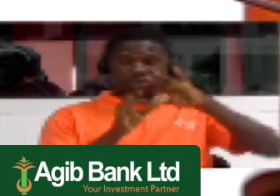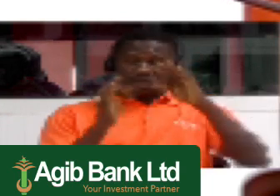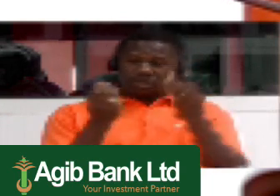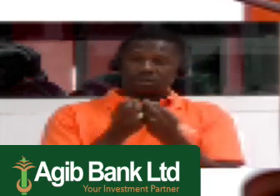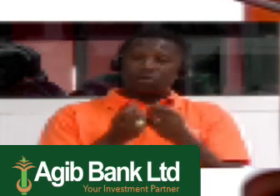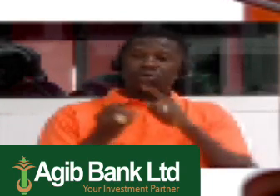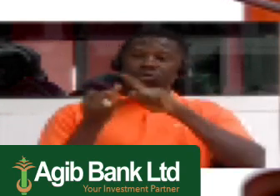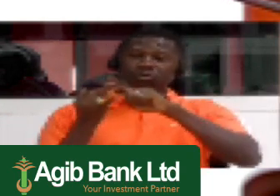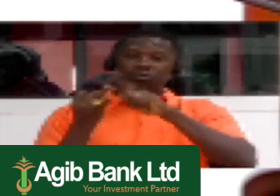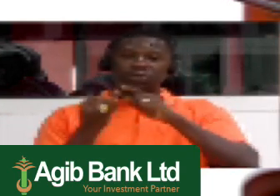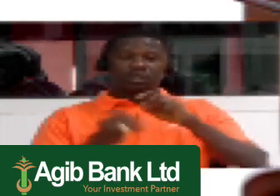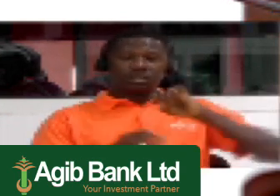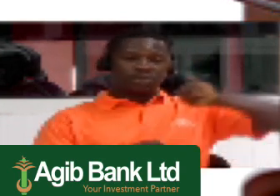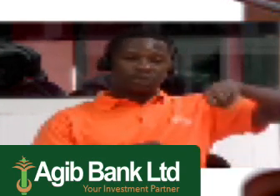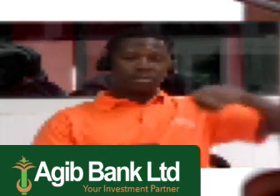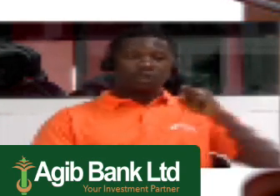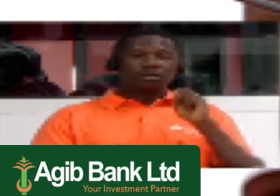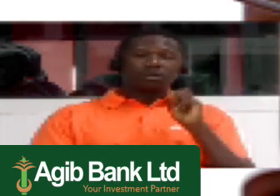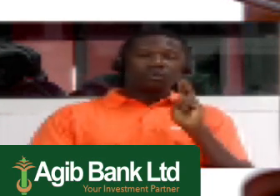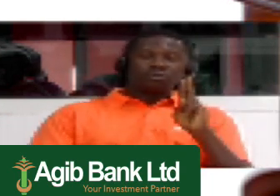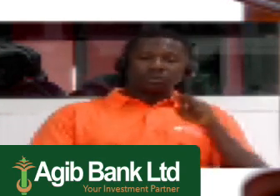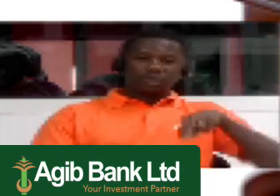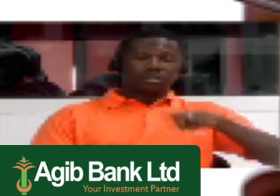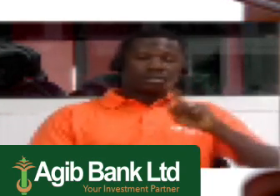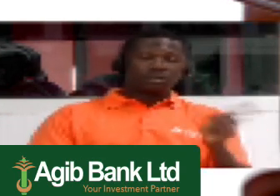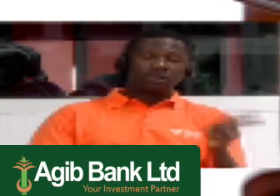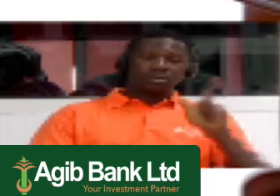the junglers in particular,